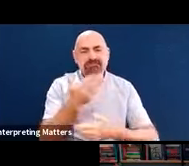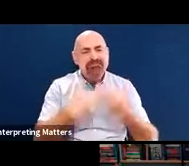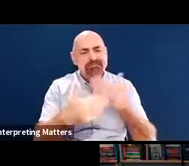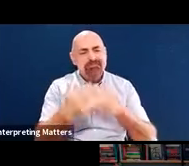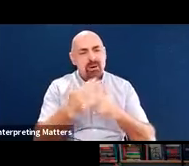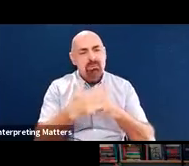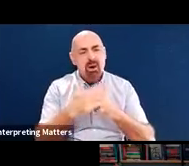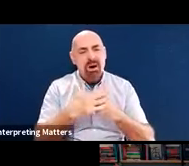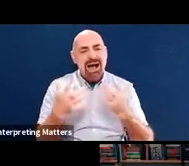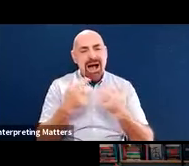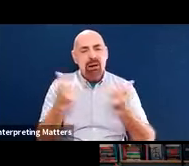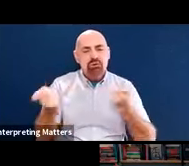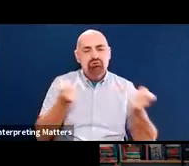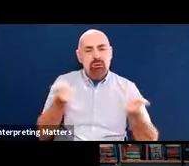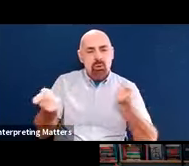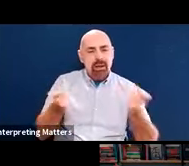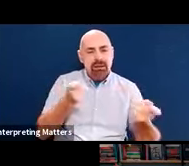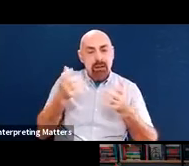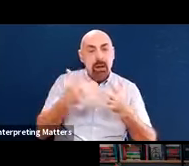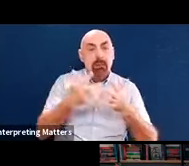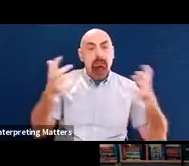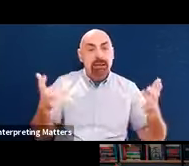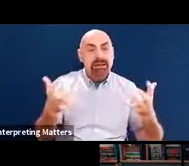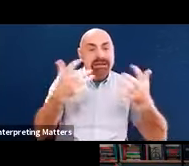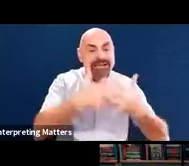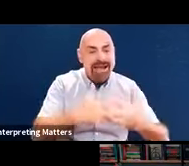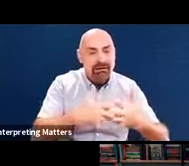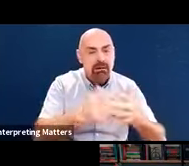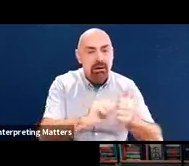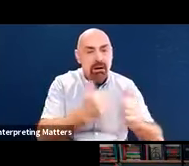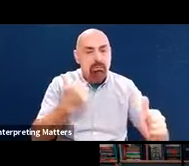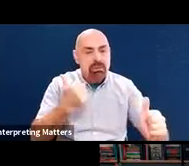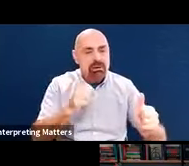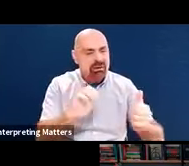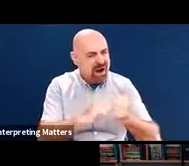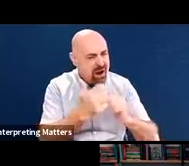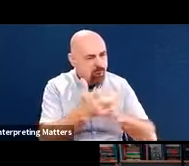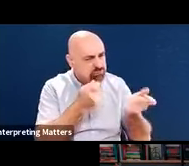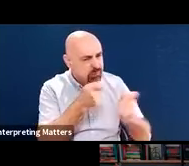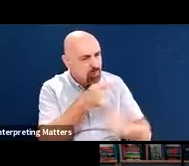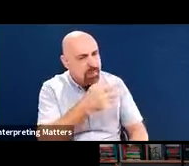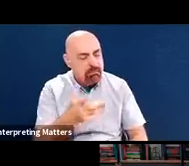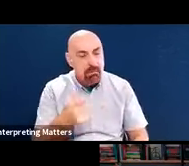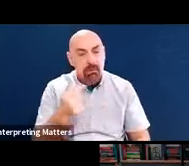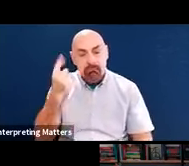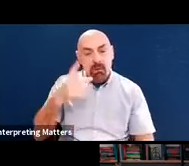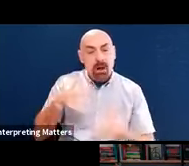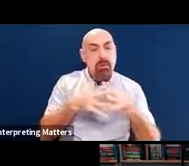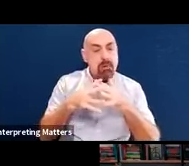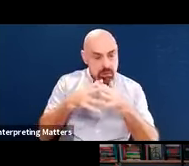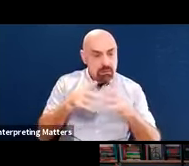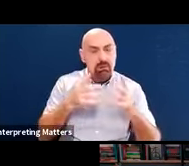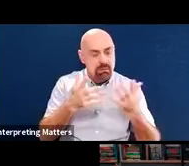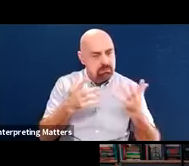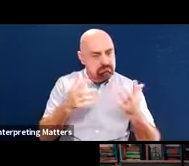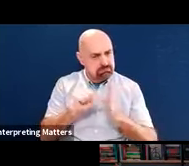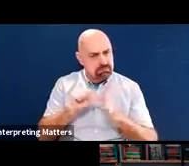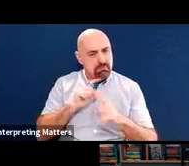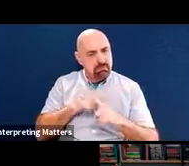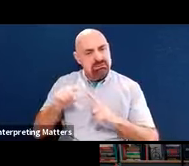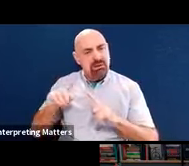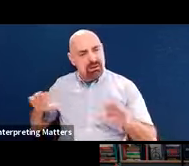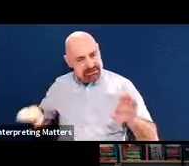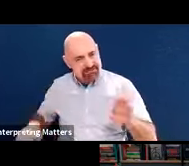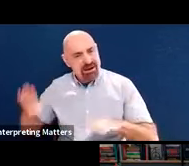can regulate the monopoly of big tech companies. It happens not only in the US, but also in a developing country. And indeed, they